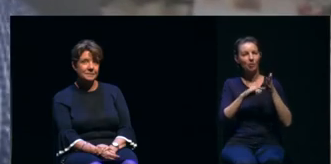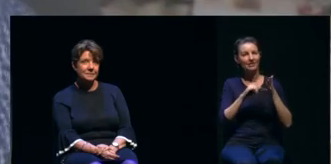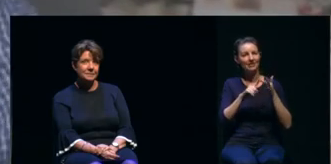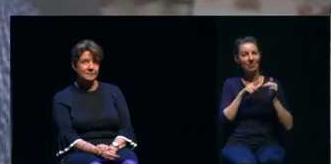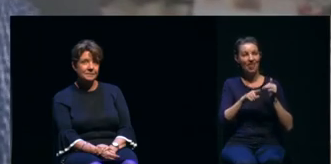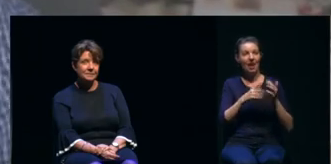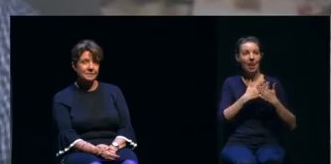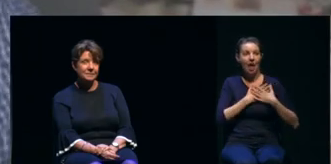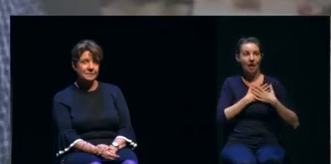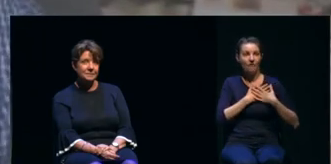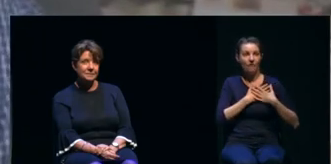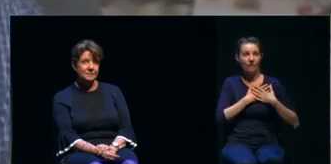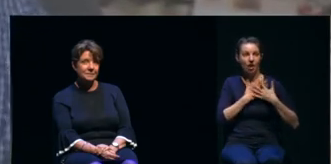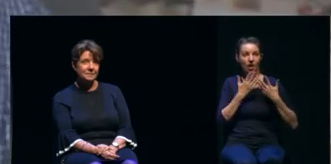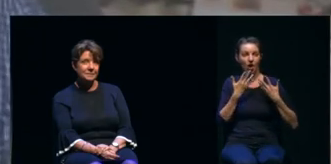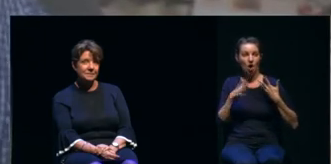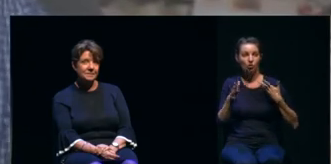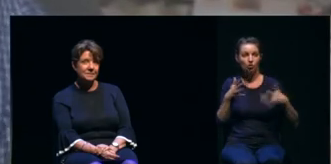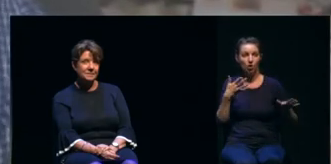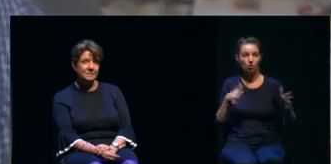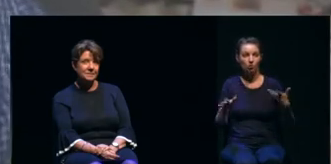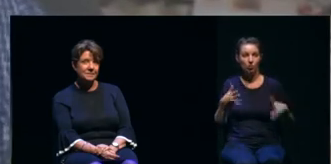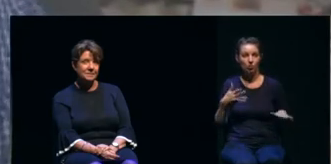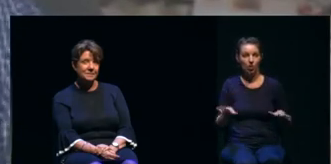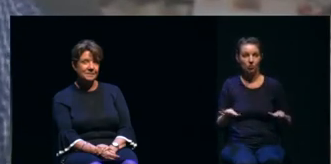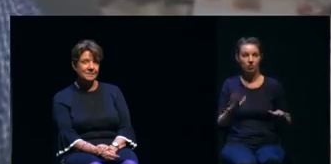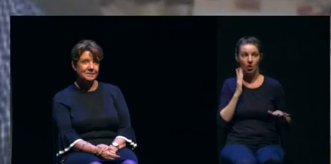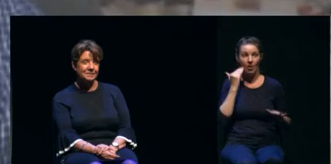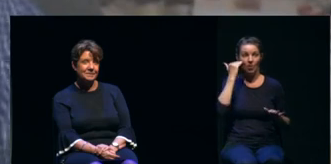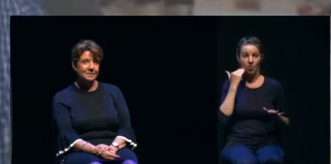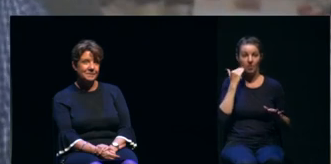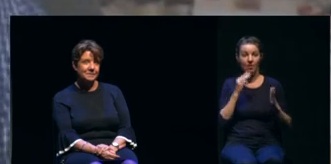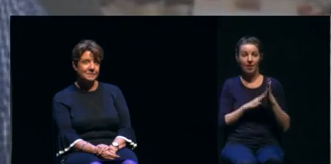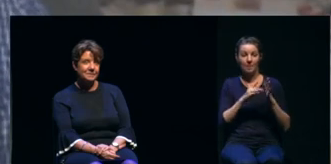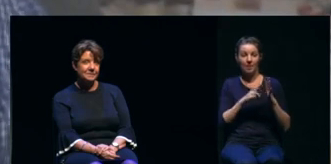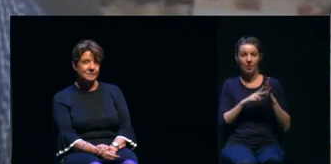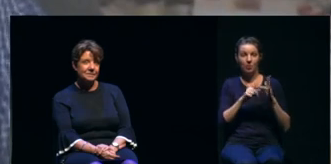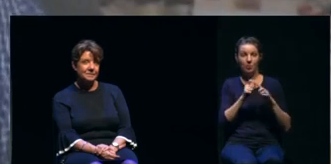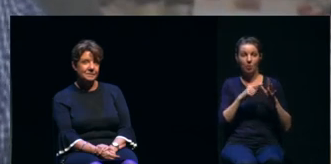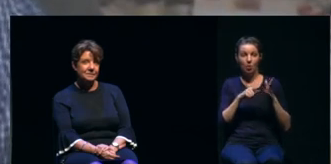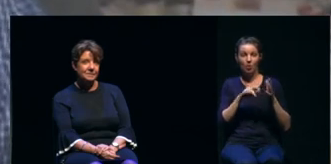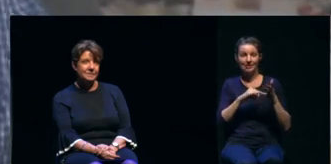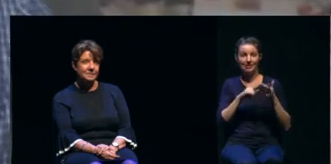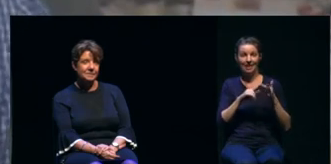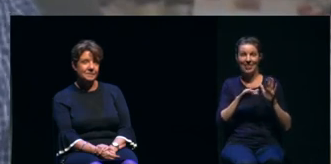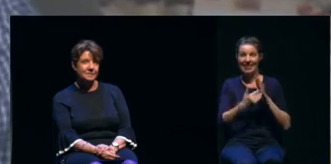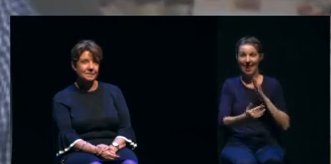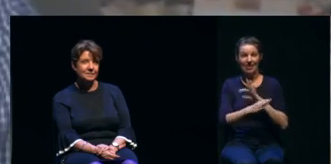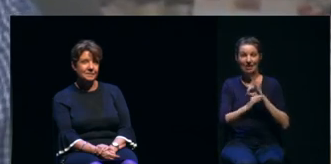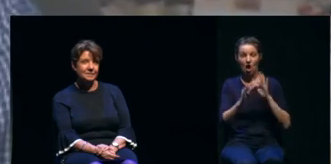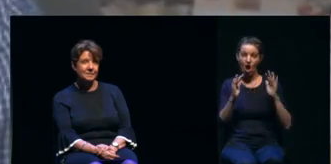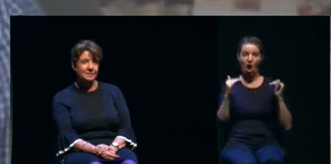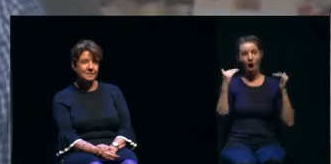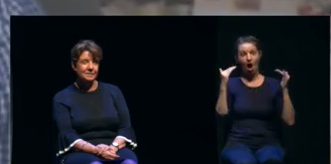and reasonableness goes away. So when you see women going through the menopause, they are finally not high anymore. They